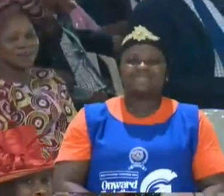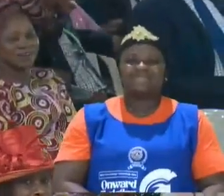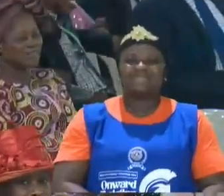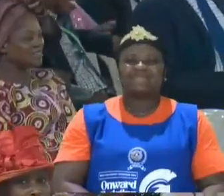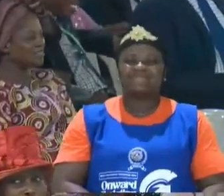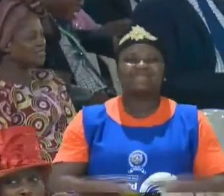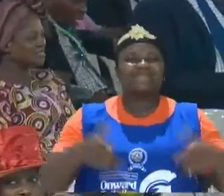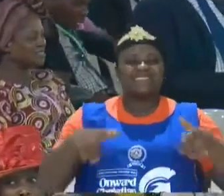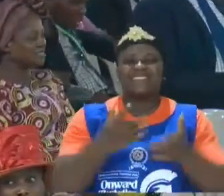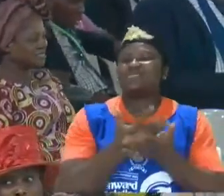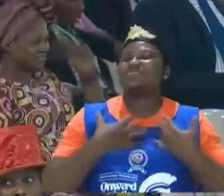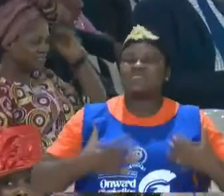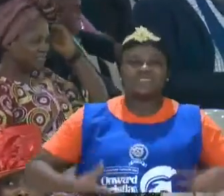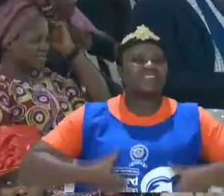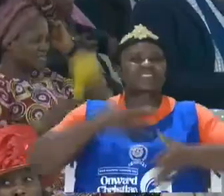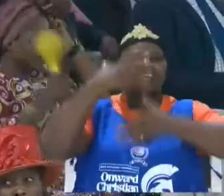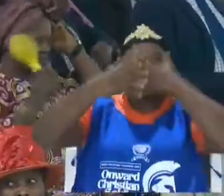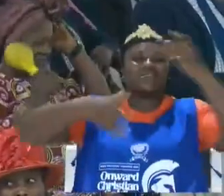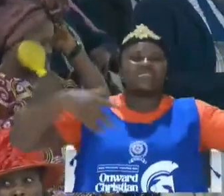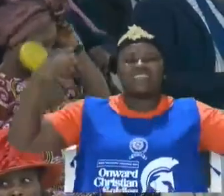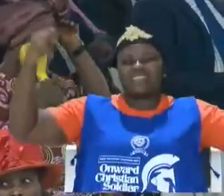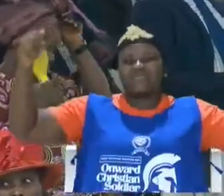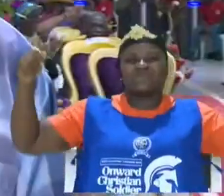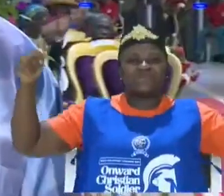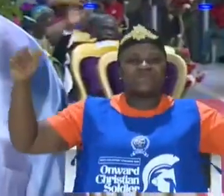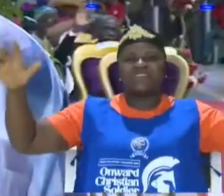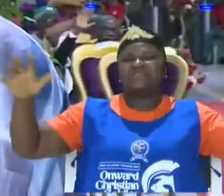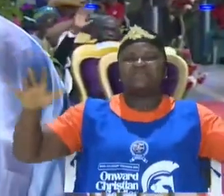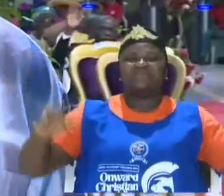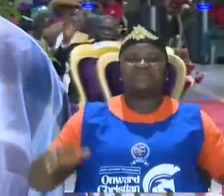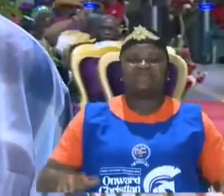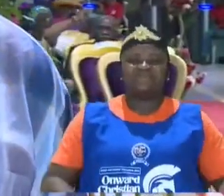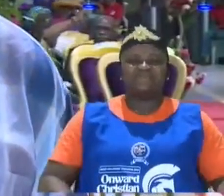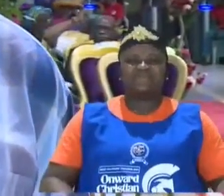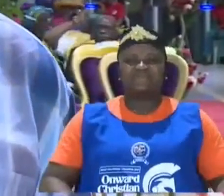Let somebody shout hallelujah.